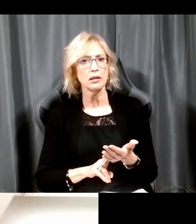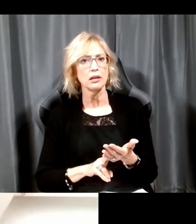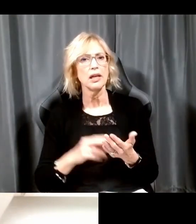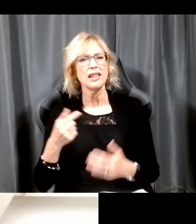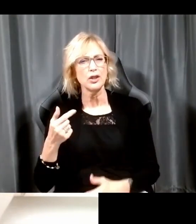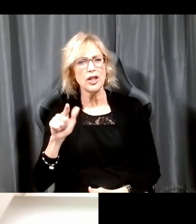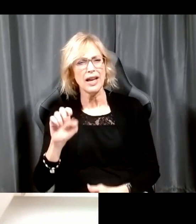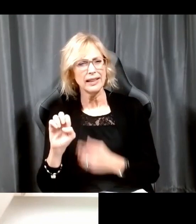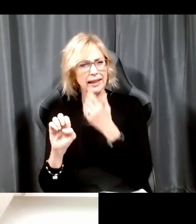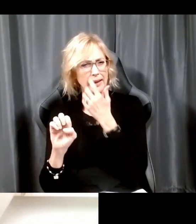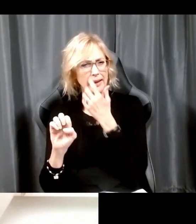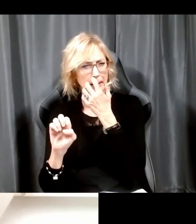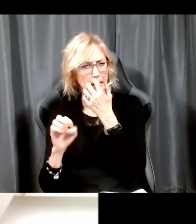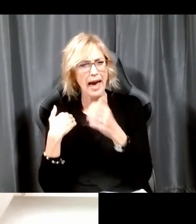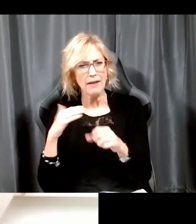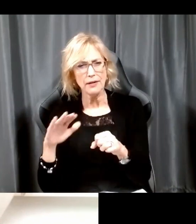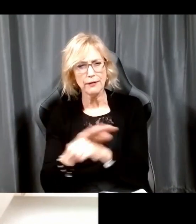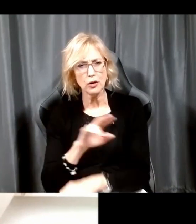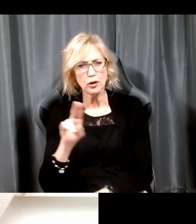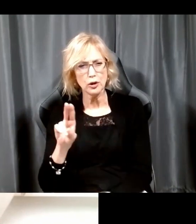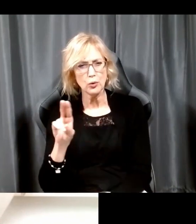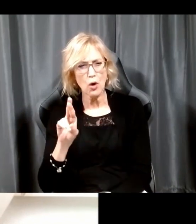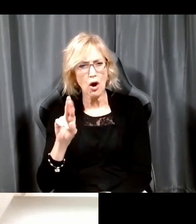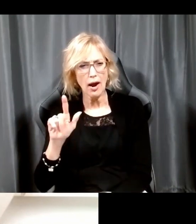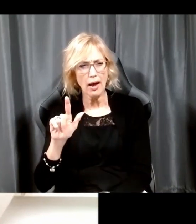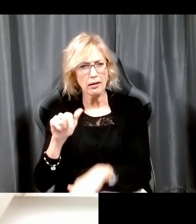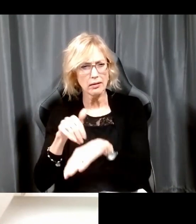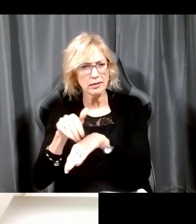forms.gle or something, there's like a full URL you can send.